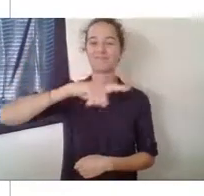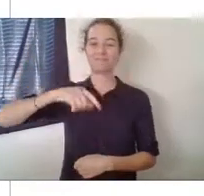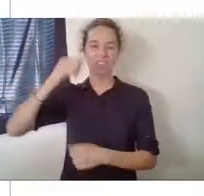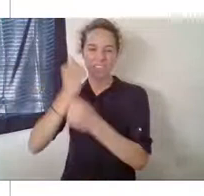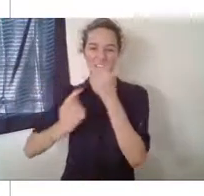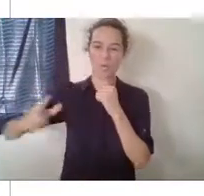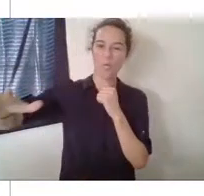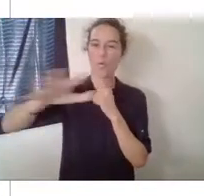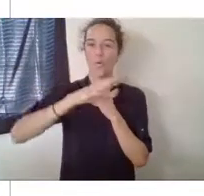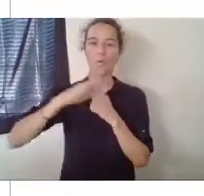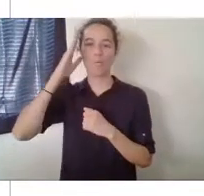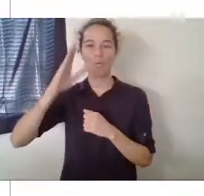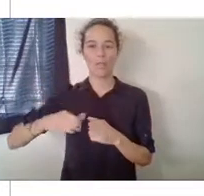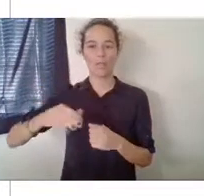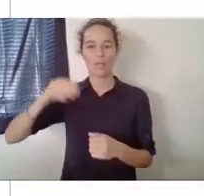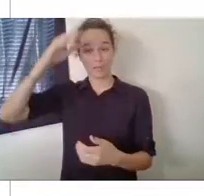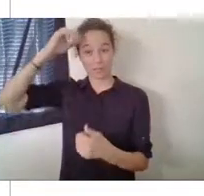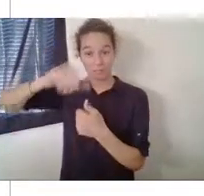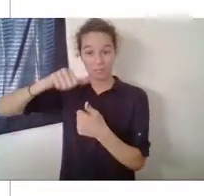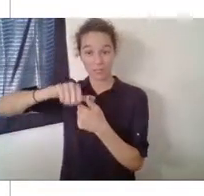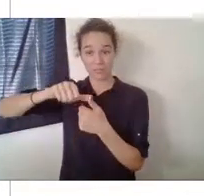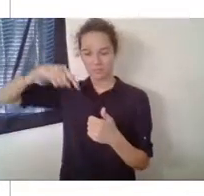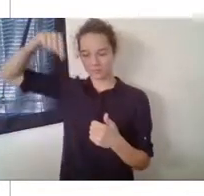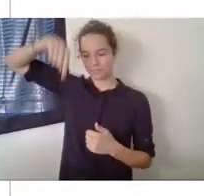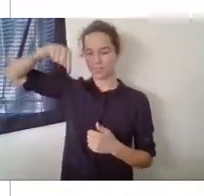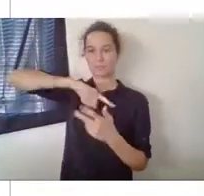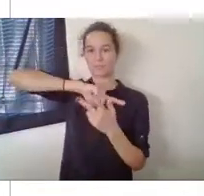Gestures work. That's the message.